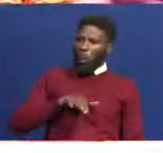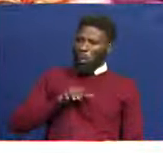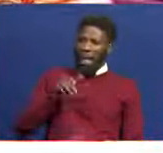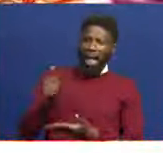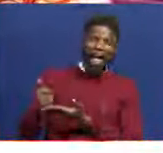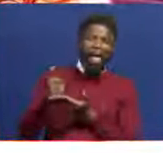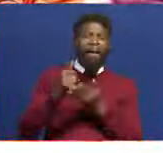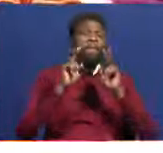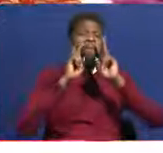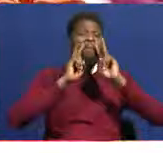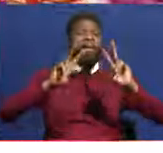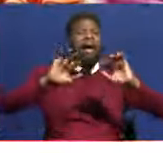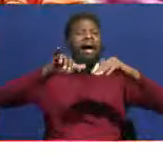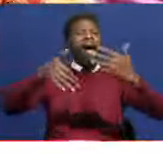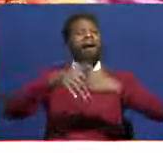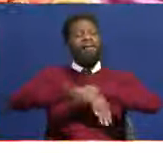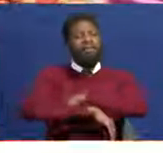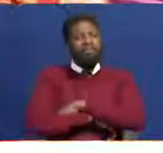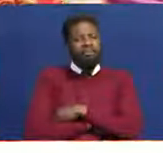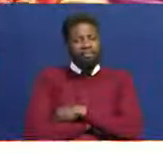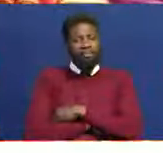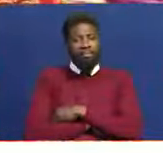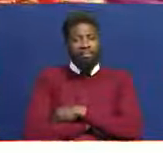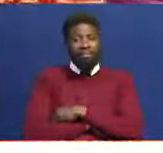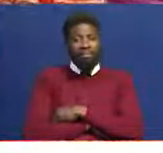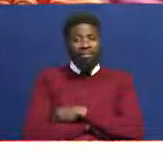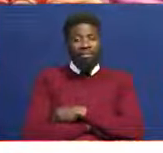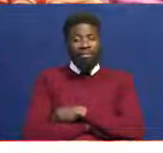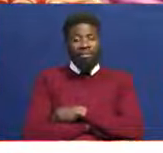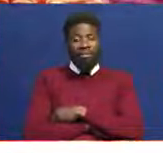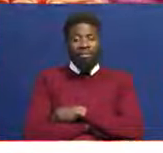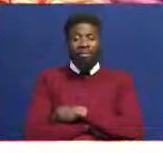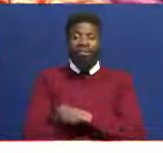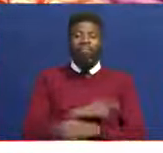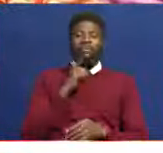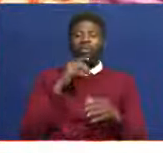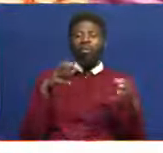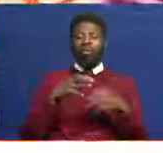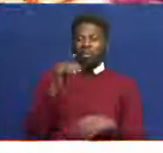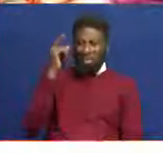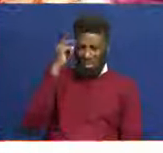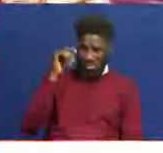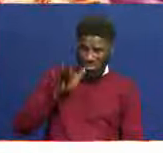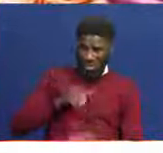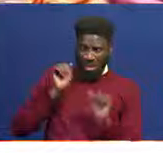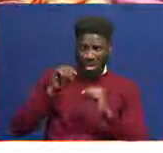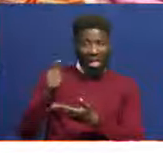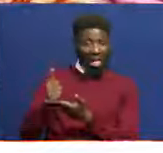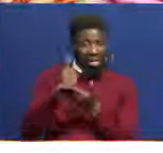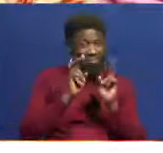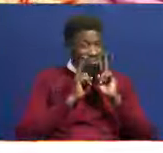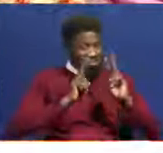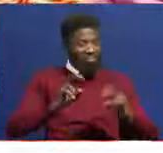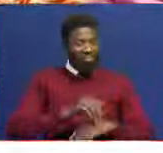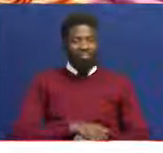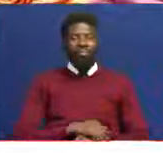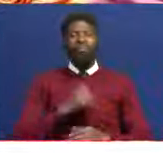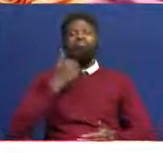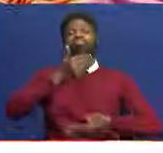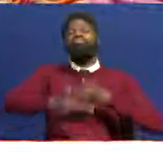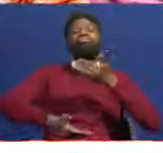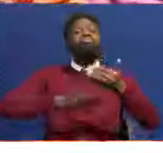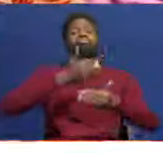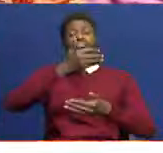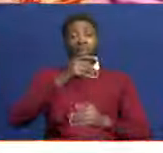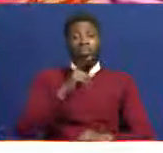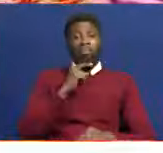atalete? Mwanamume kwani anaweza leta amani? Lakini wakati tulio waliona